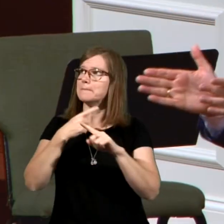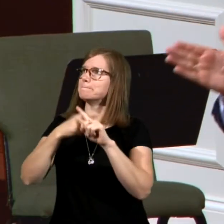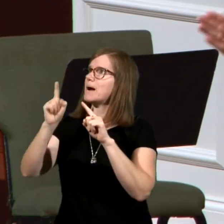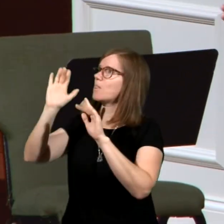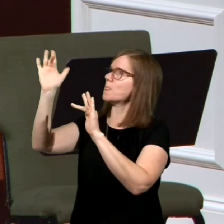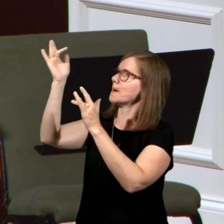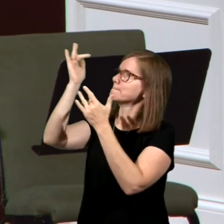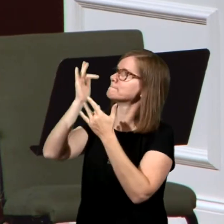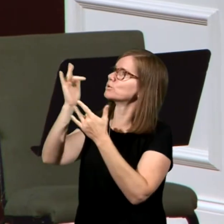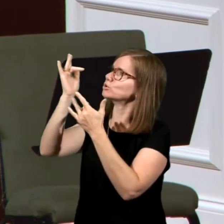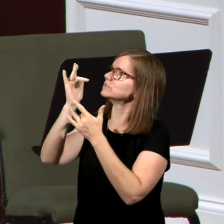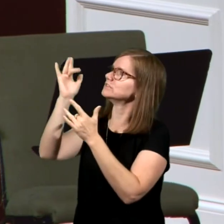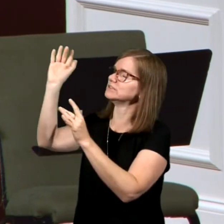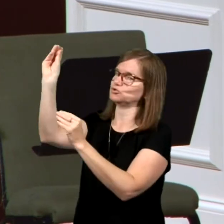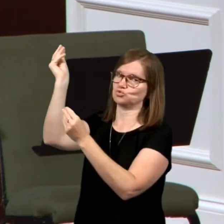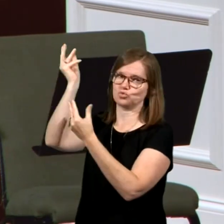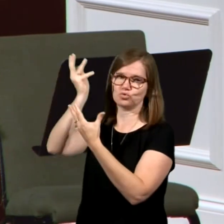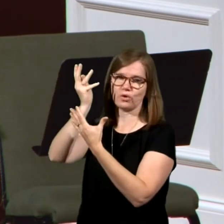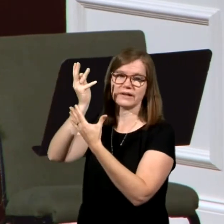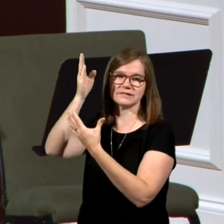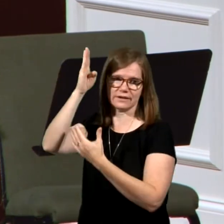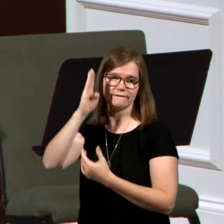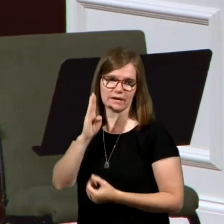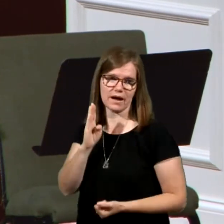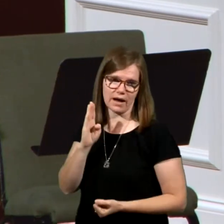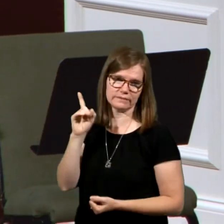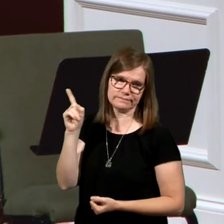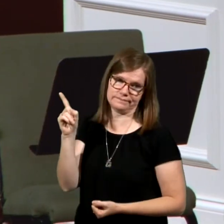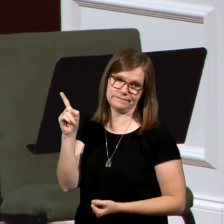mercy and the grace of God.